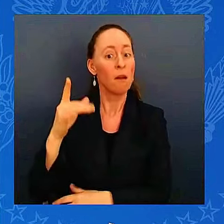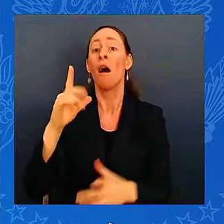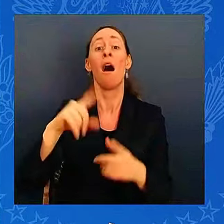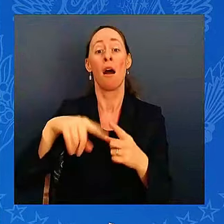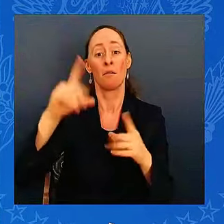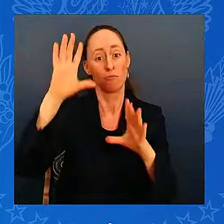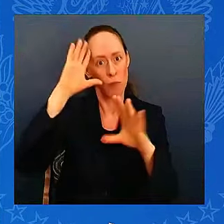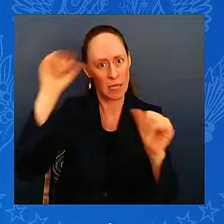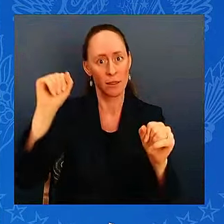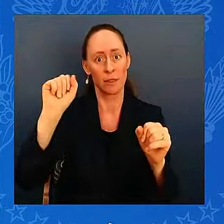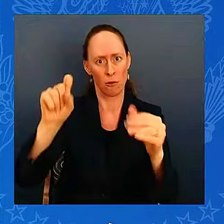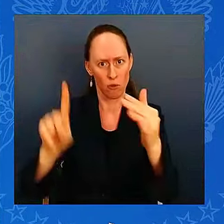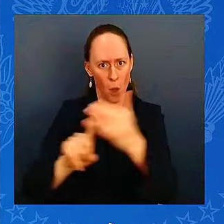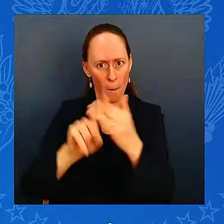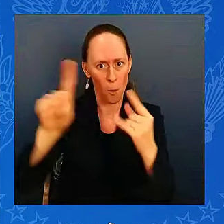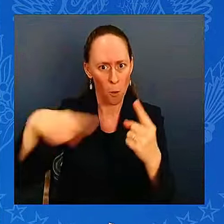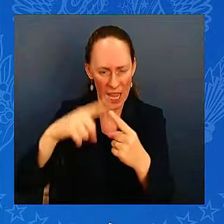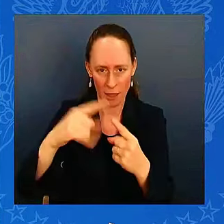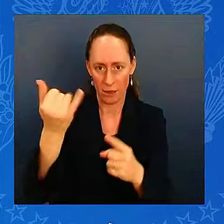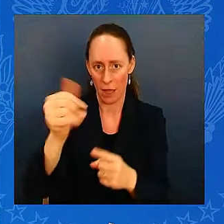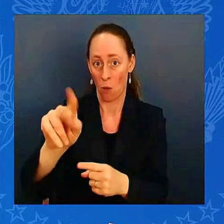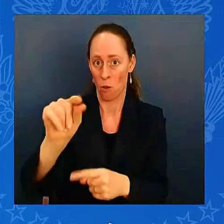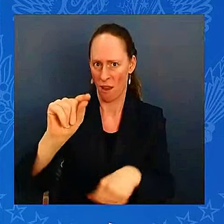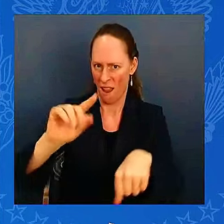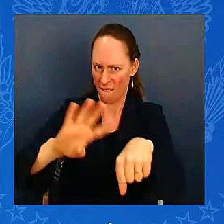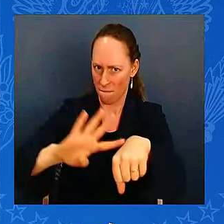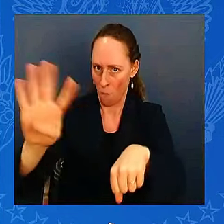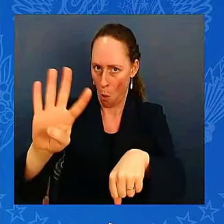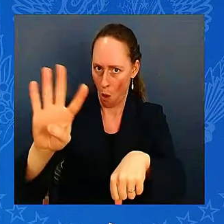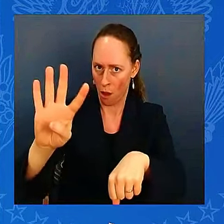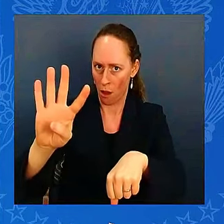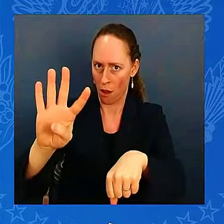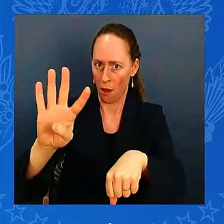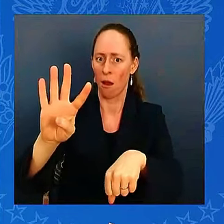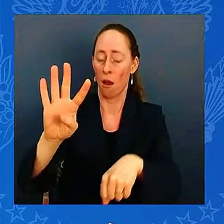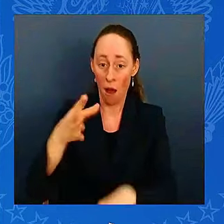10, although the outgoing president never showed up. Anyway.